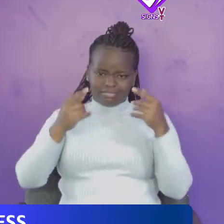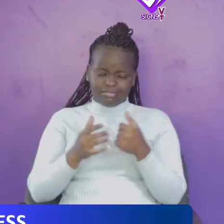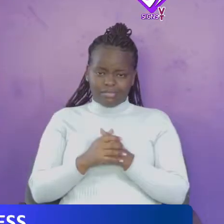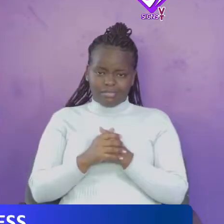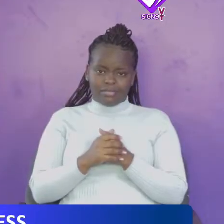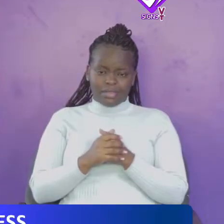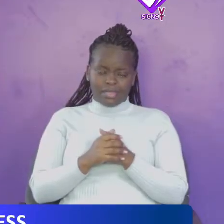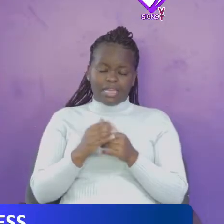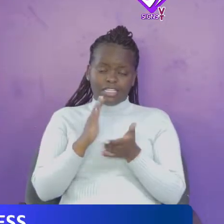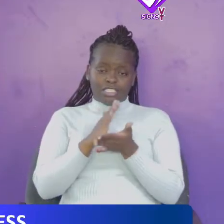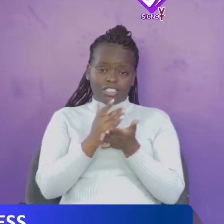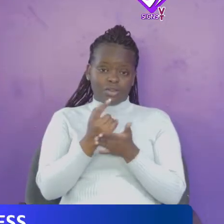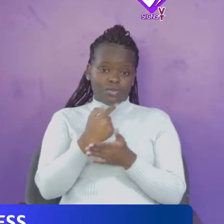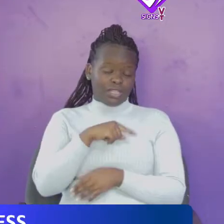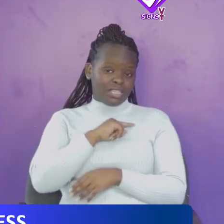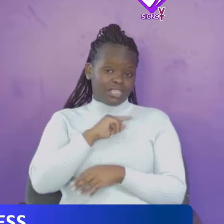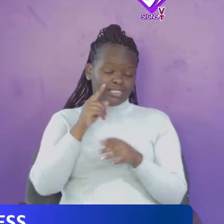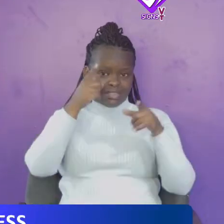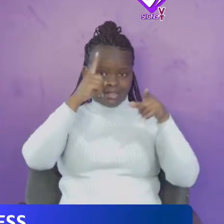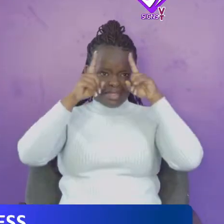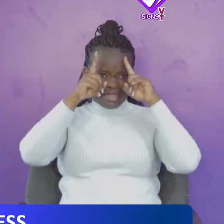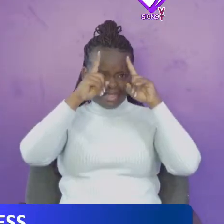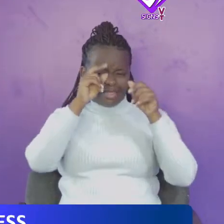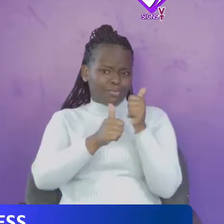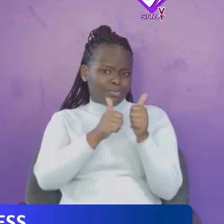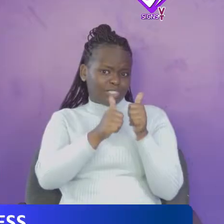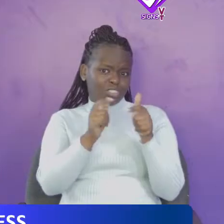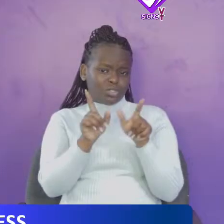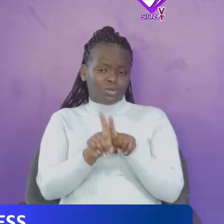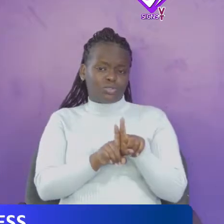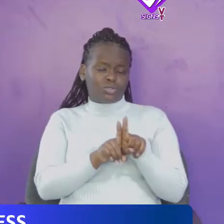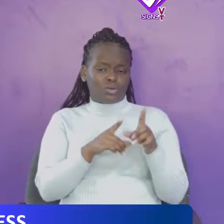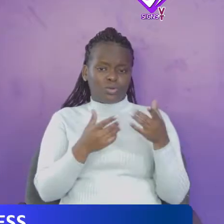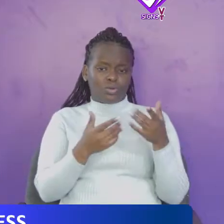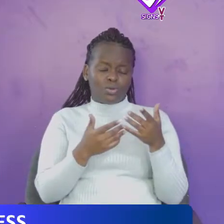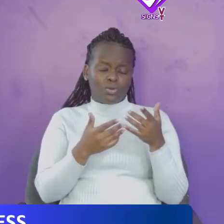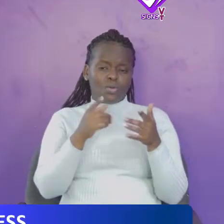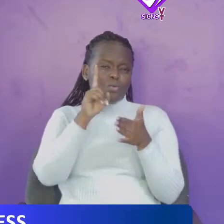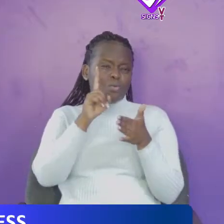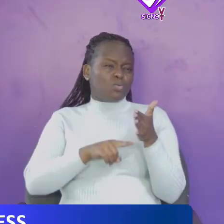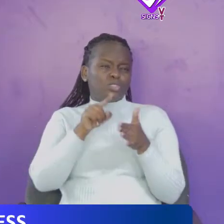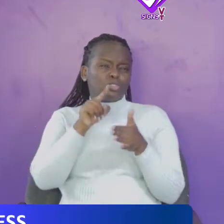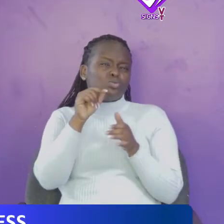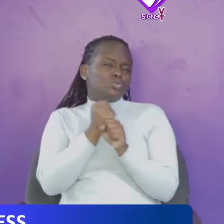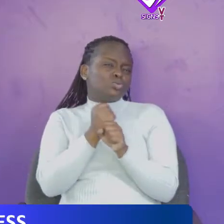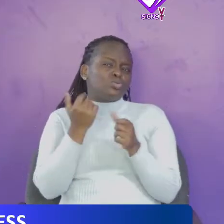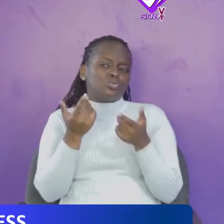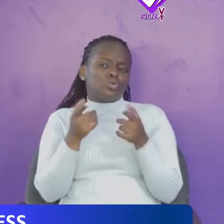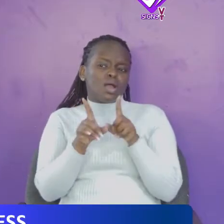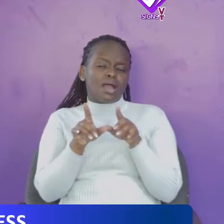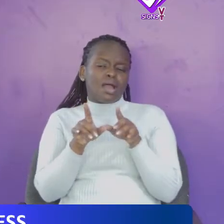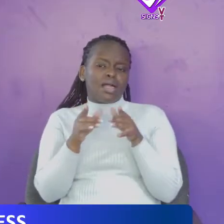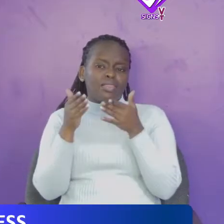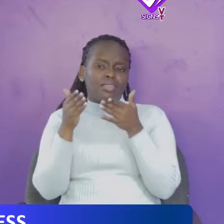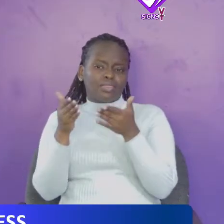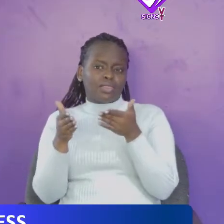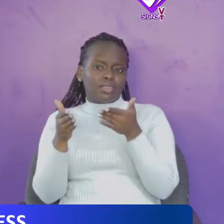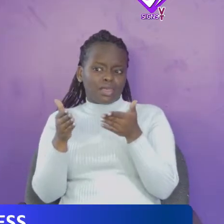So you're going to share with us which are some of these misconceptions and also extensively what do you do at